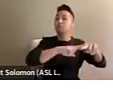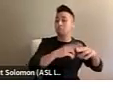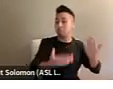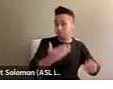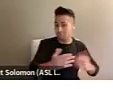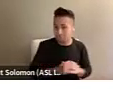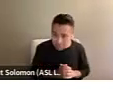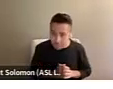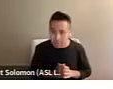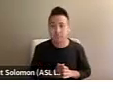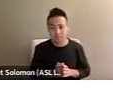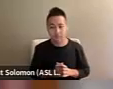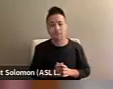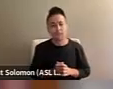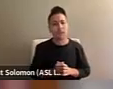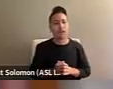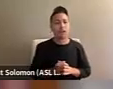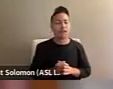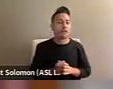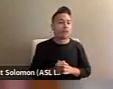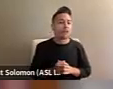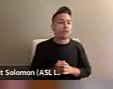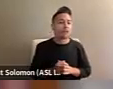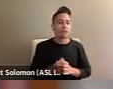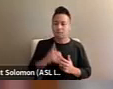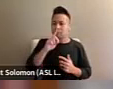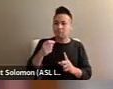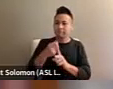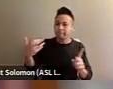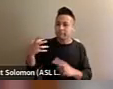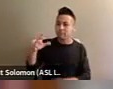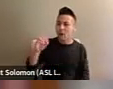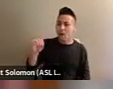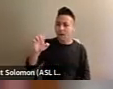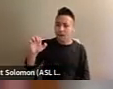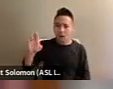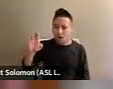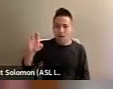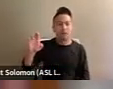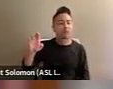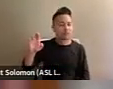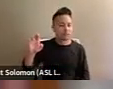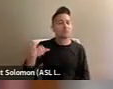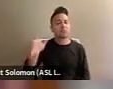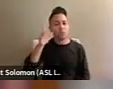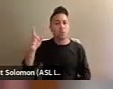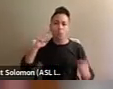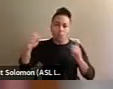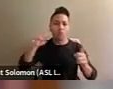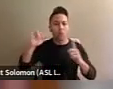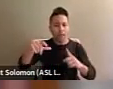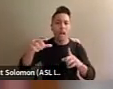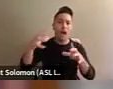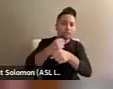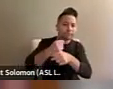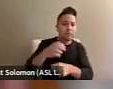So I want to talk a little bit more then about what OER is. Okay. And you're going to hear the terms OER and